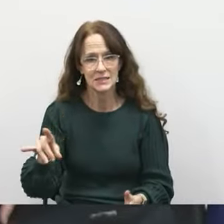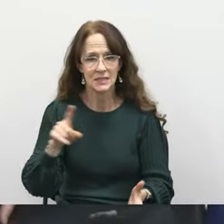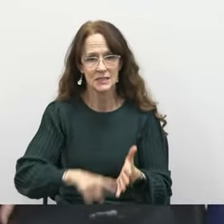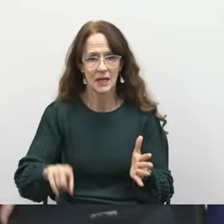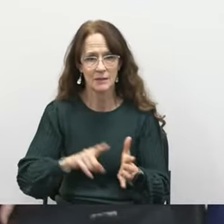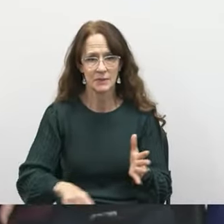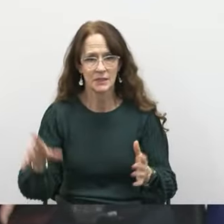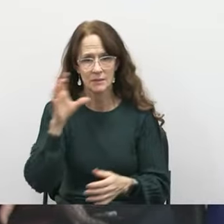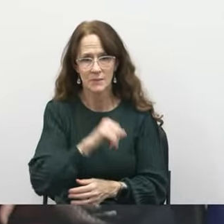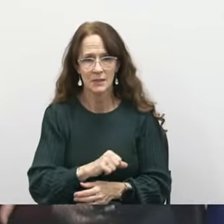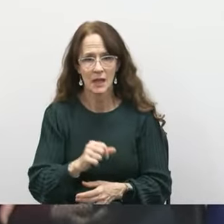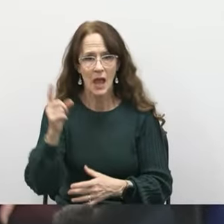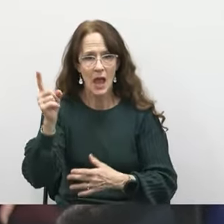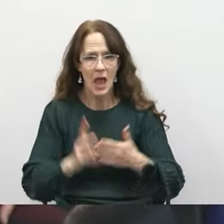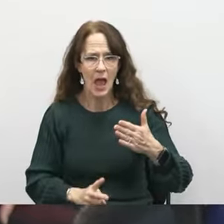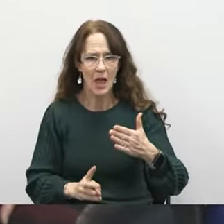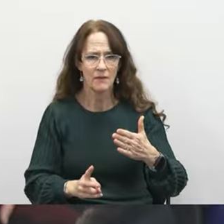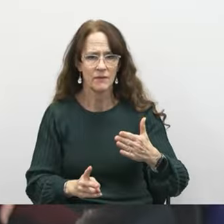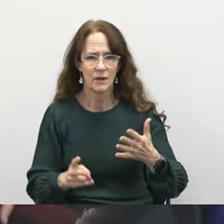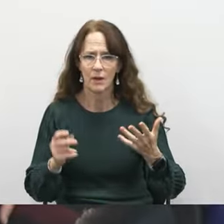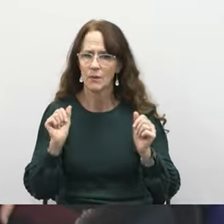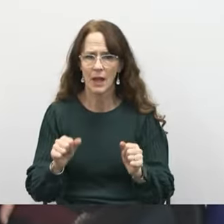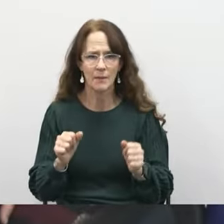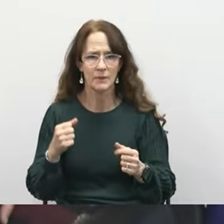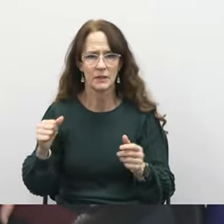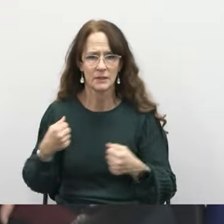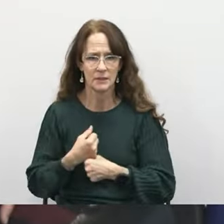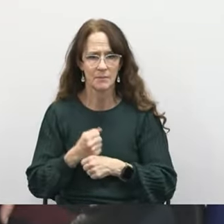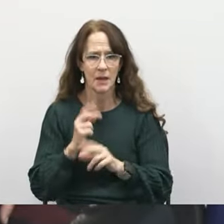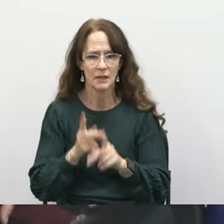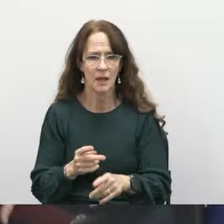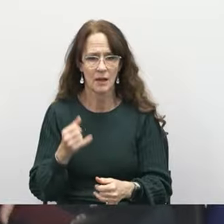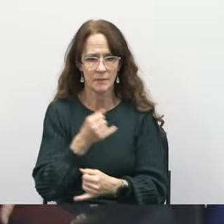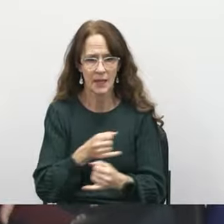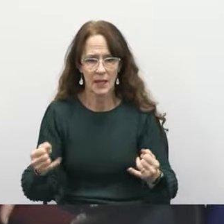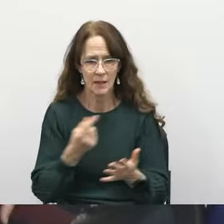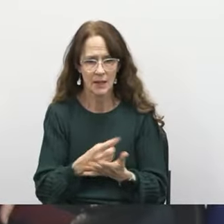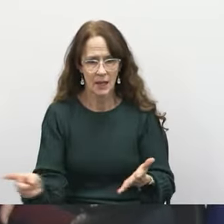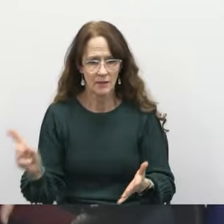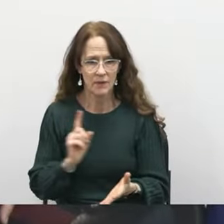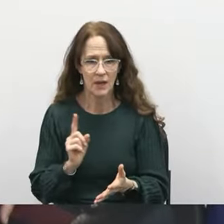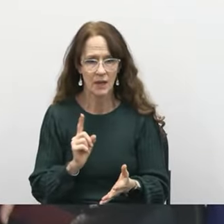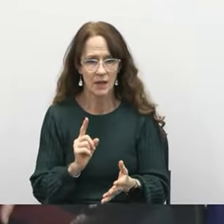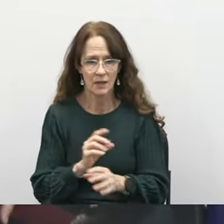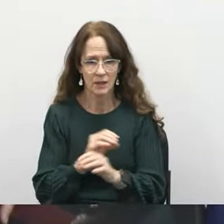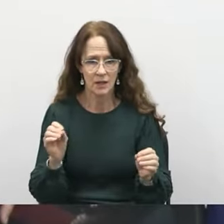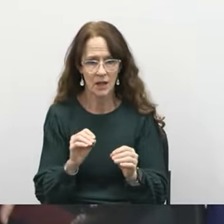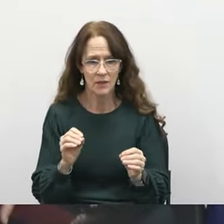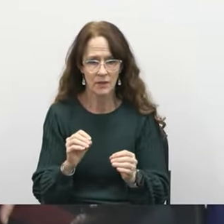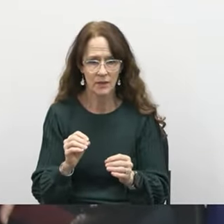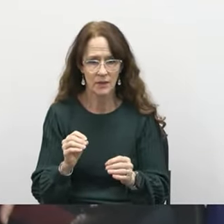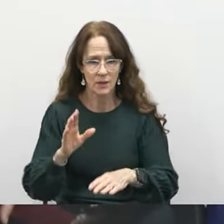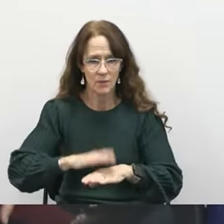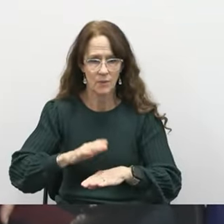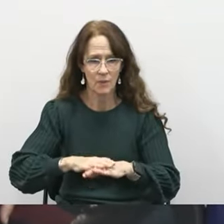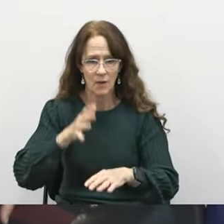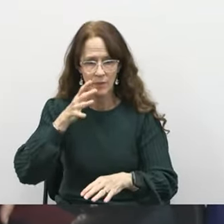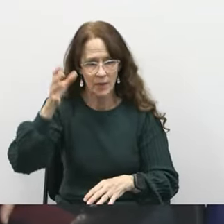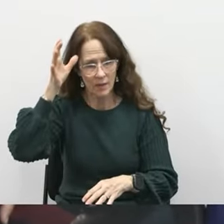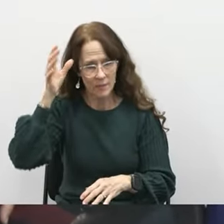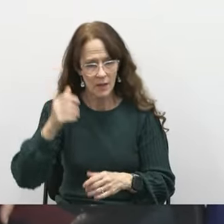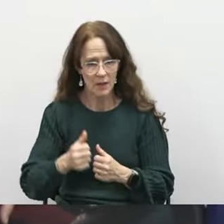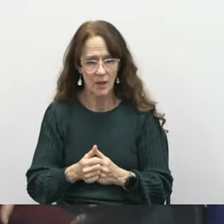assignments, which half of them I'm pretty sure she wasn't able to make up because the deadline was last Friday. And nothing went home to the parents. So when I